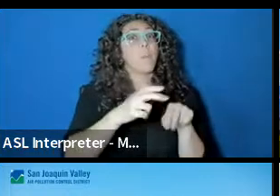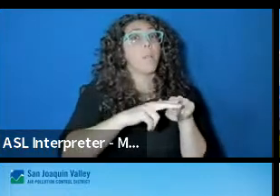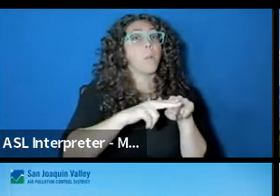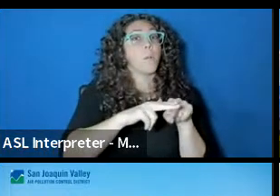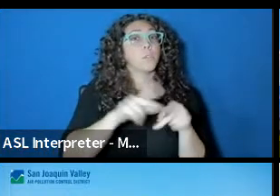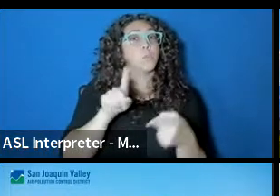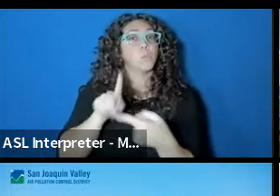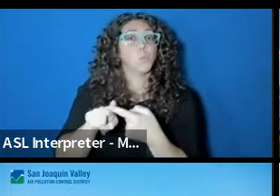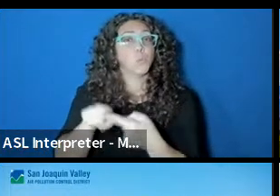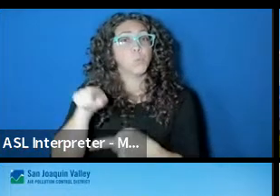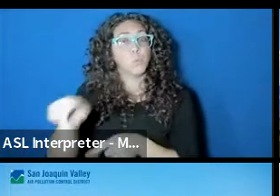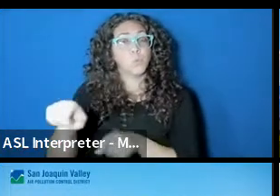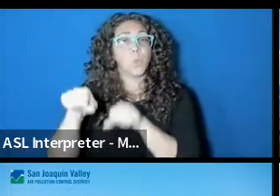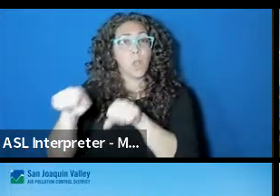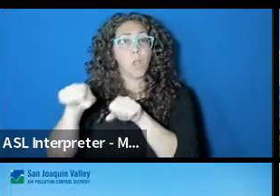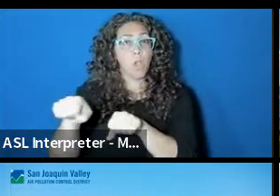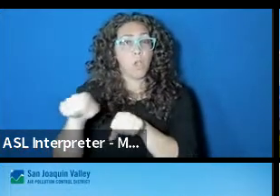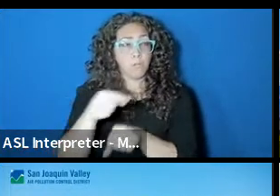measure.